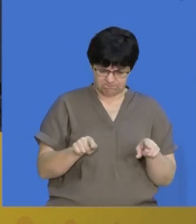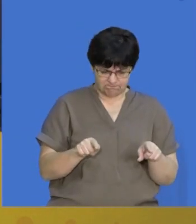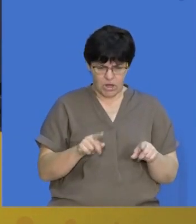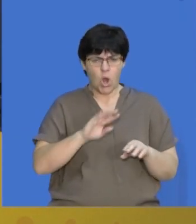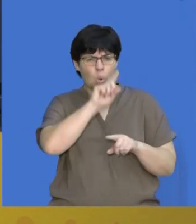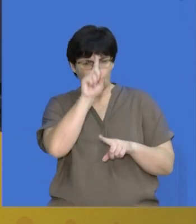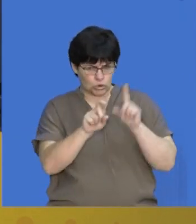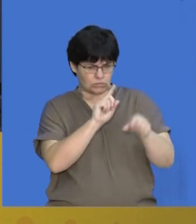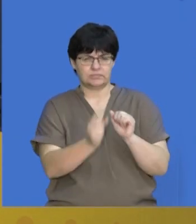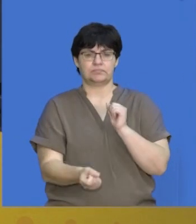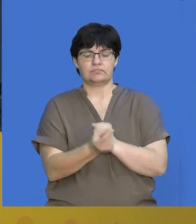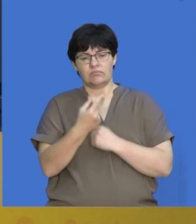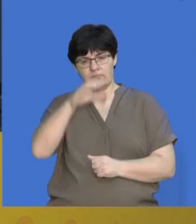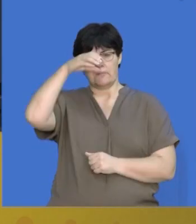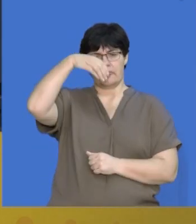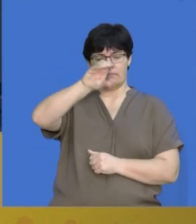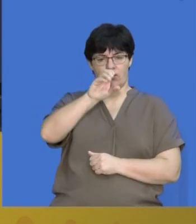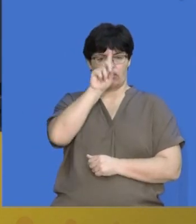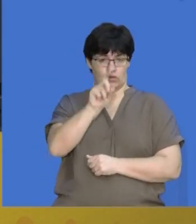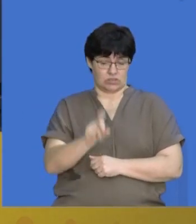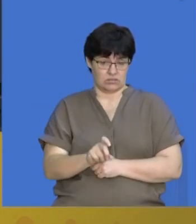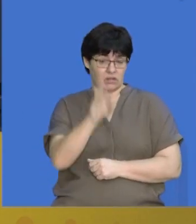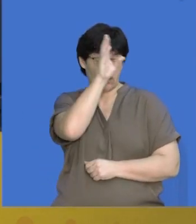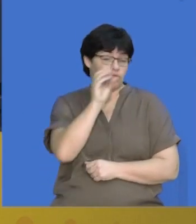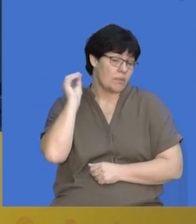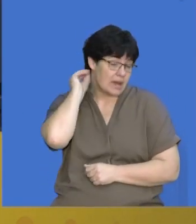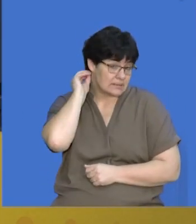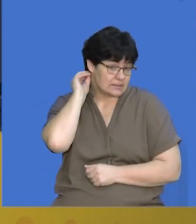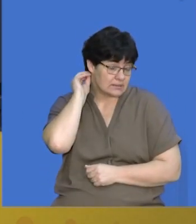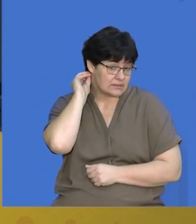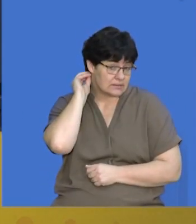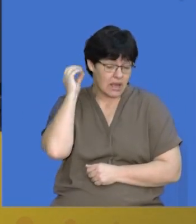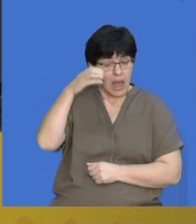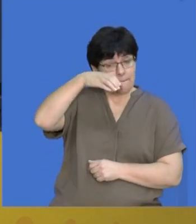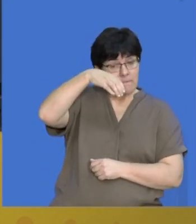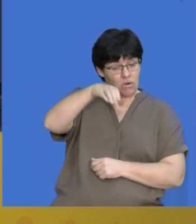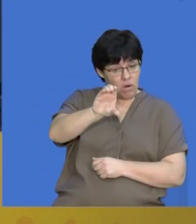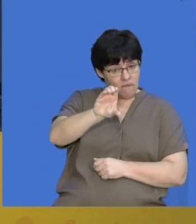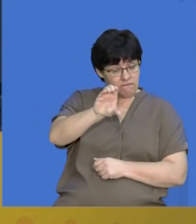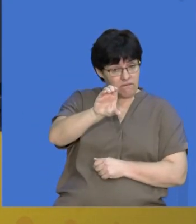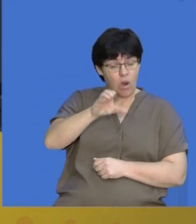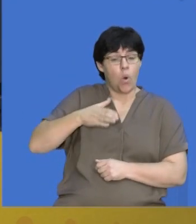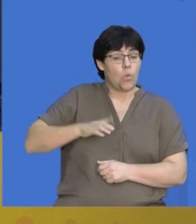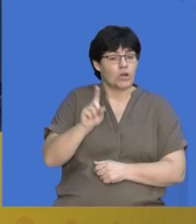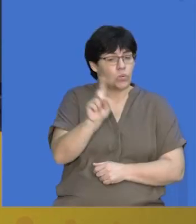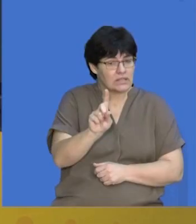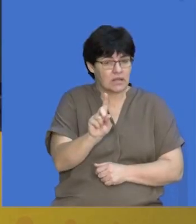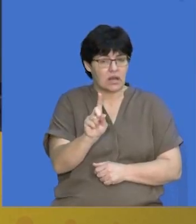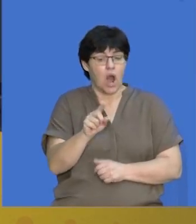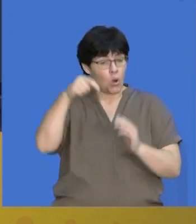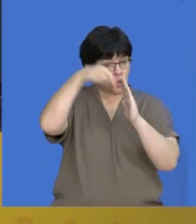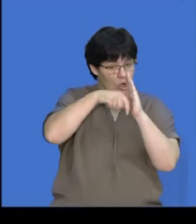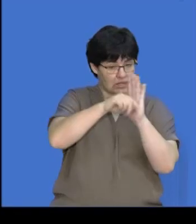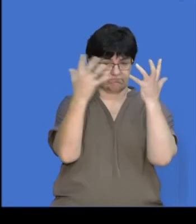building up to the paragraph questions. A reminder, your paragraph questions are designed to consolidate that